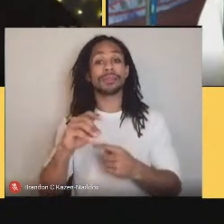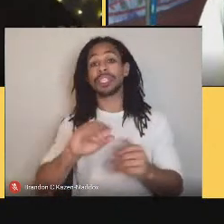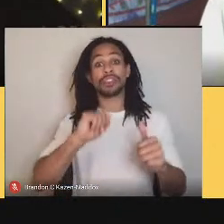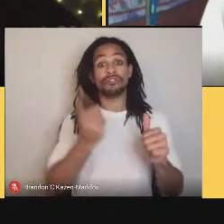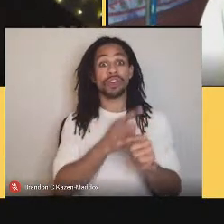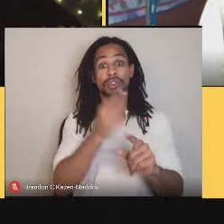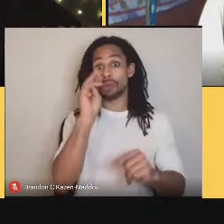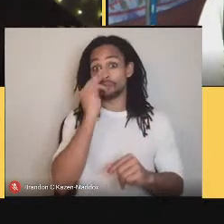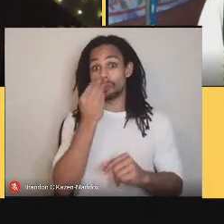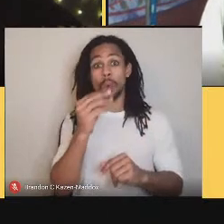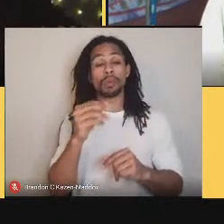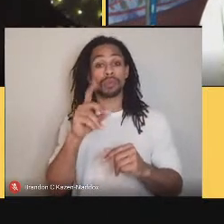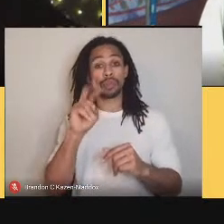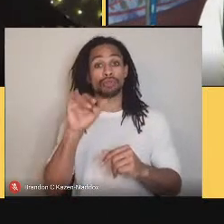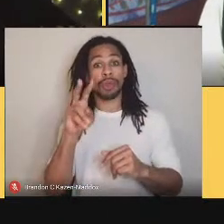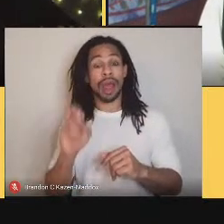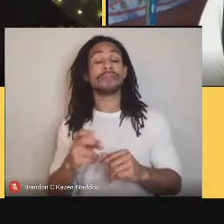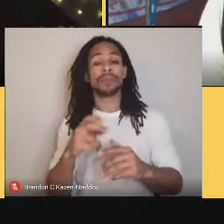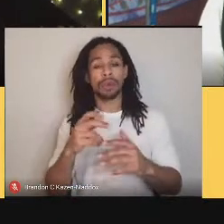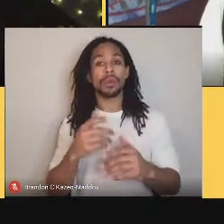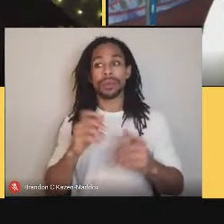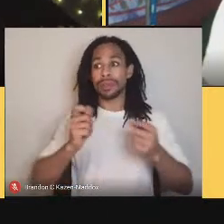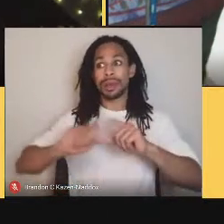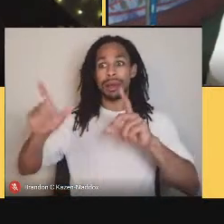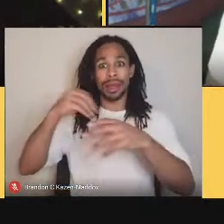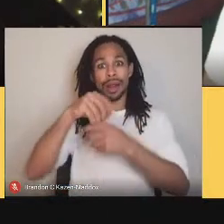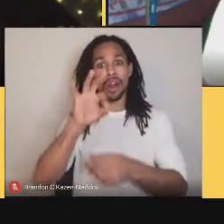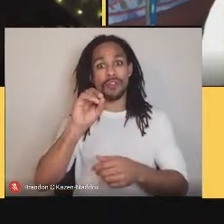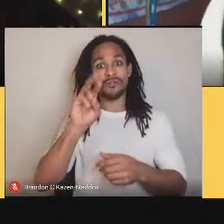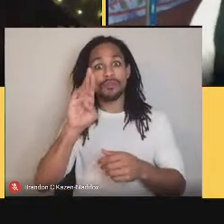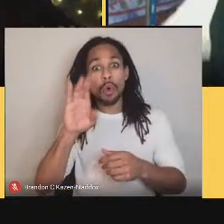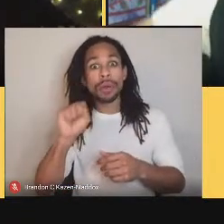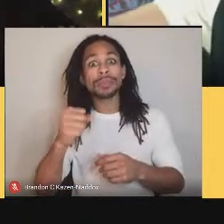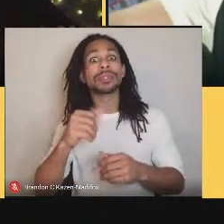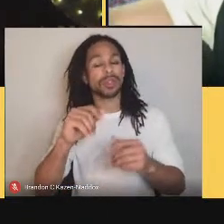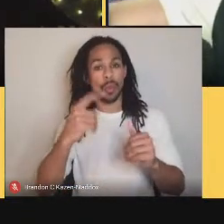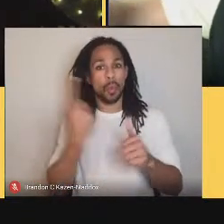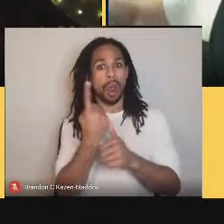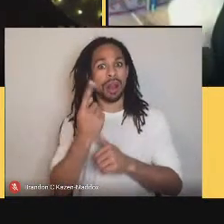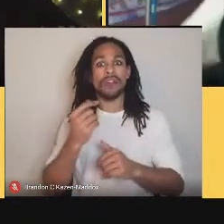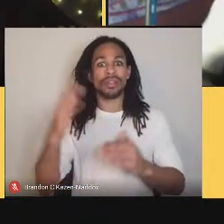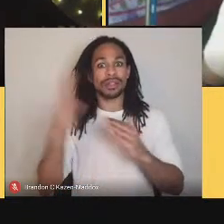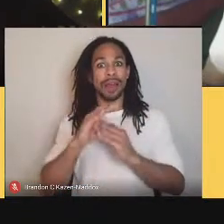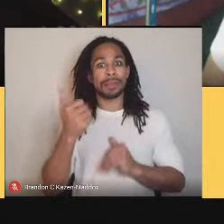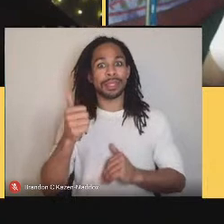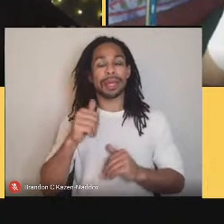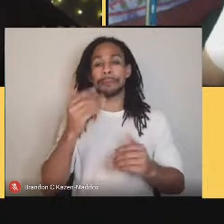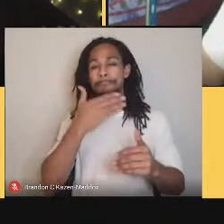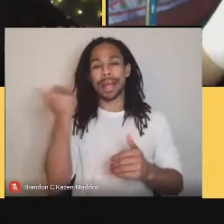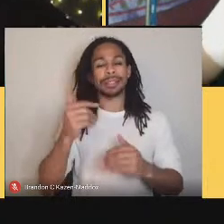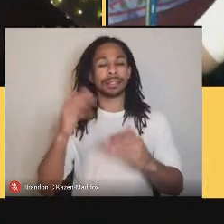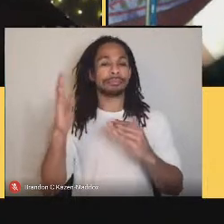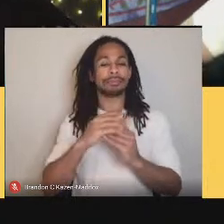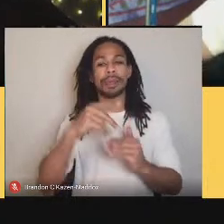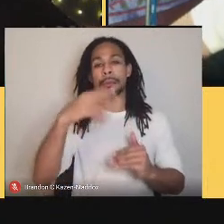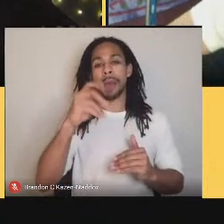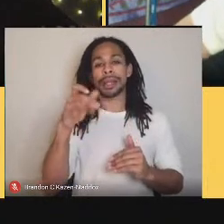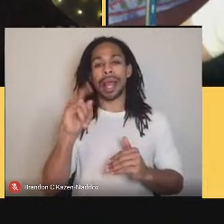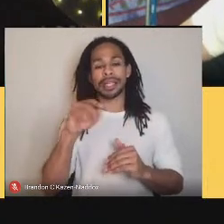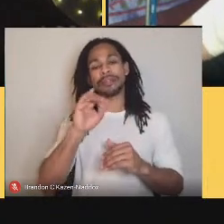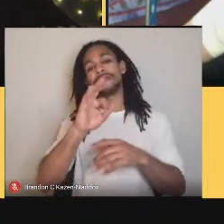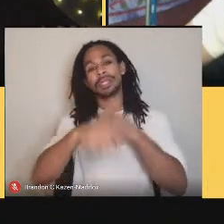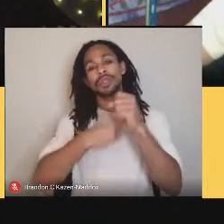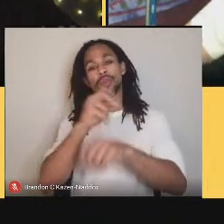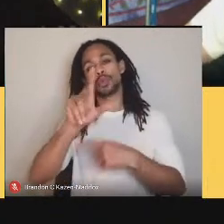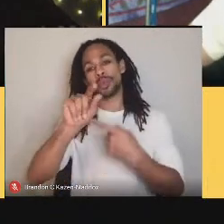mention in Forbes as one of the top 10 best podcasts of 2018. With Swiss and Lali Hijack